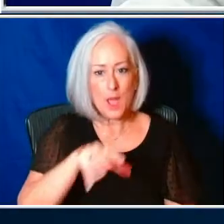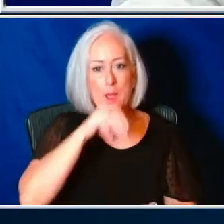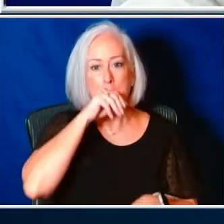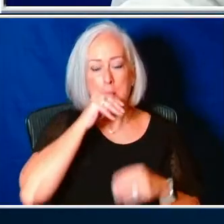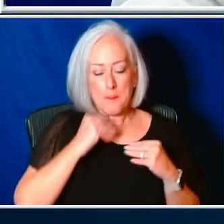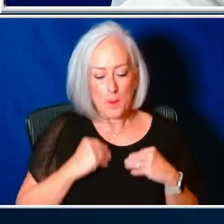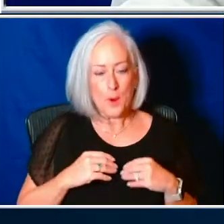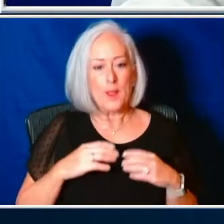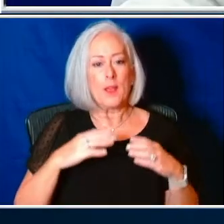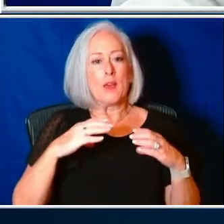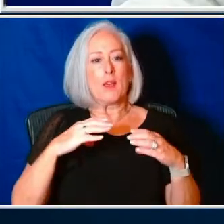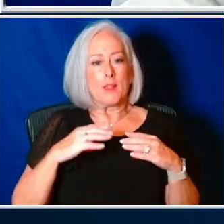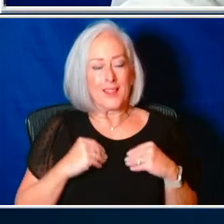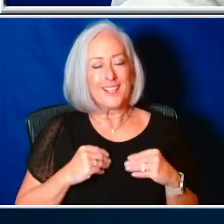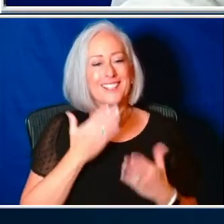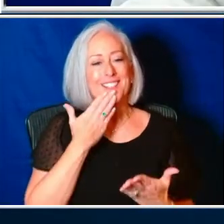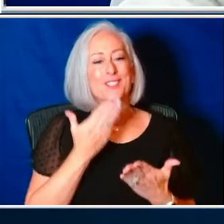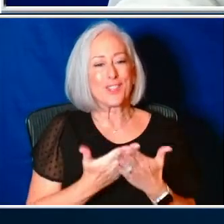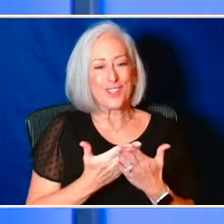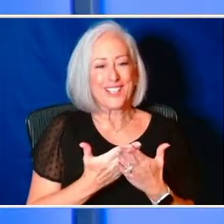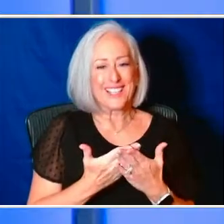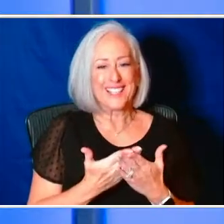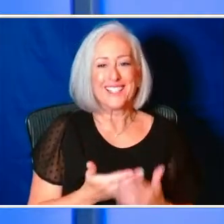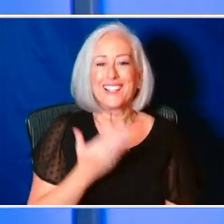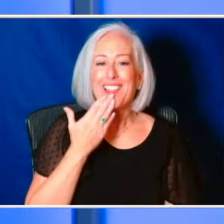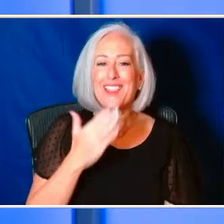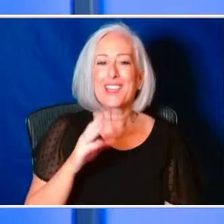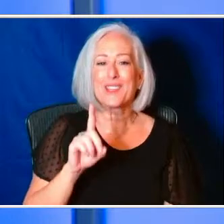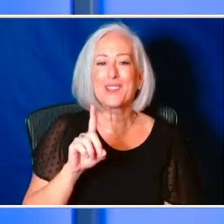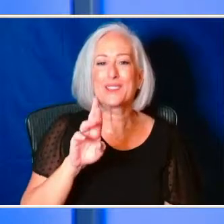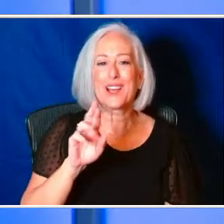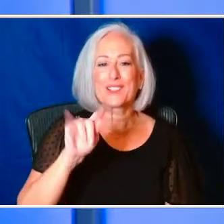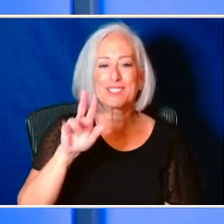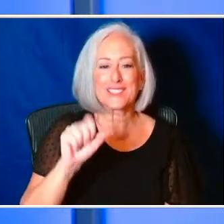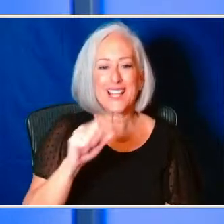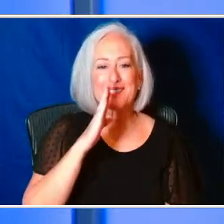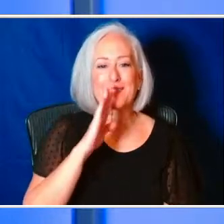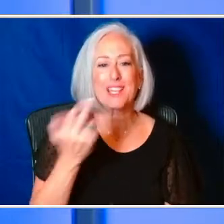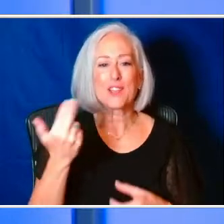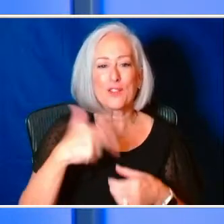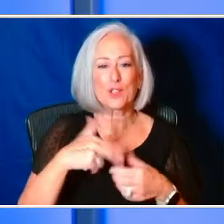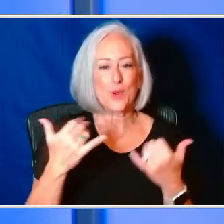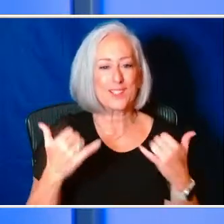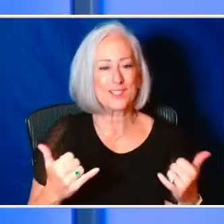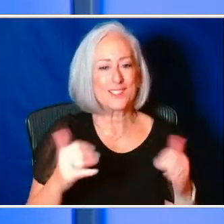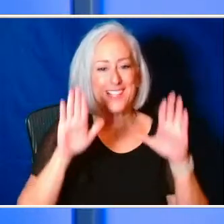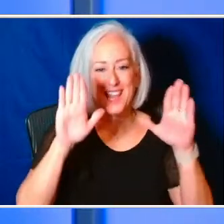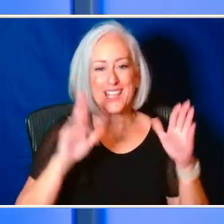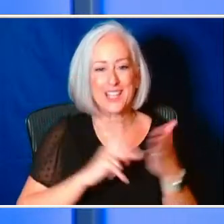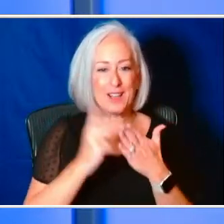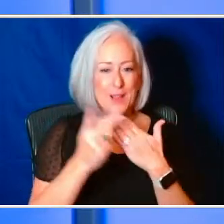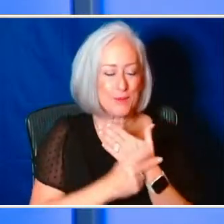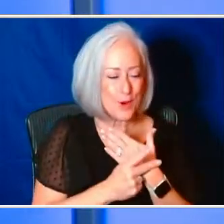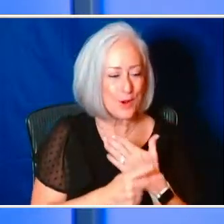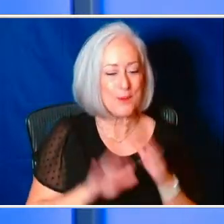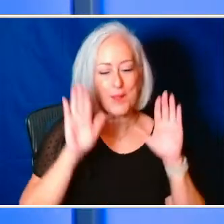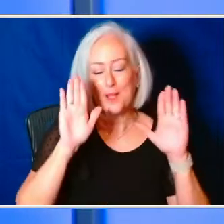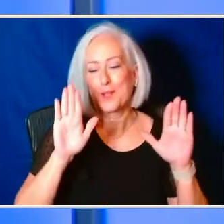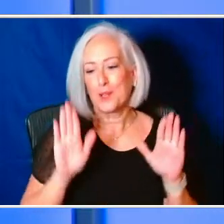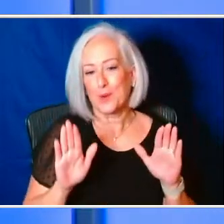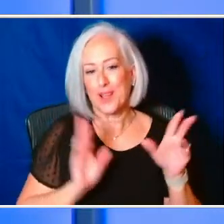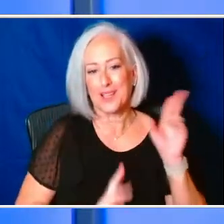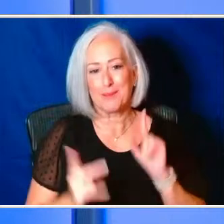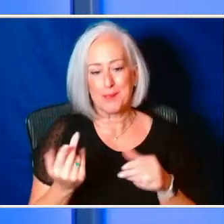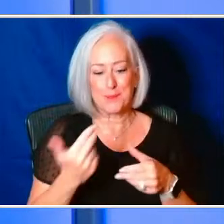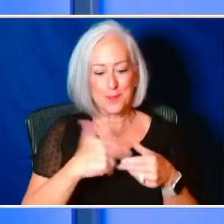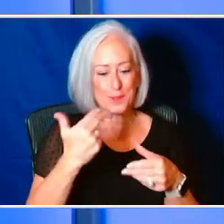you. All right, Dr. Stites, thank you so much, and thank all of you for joining us today. Great program, great guest. We'll, of course, be back tomorrow morning